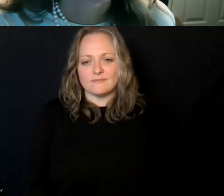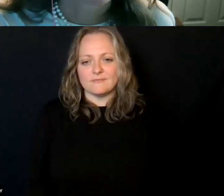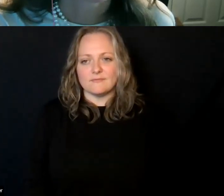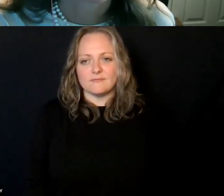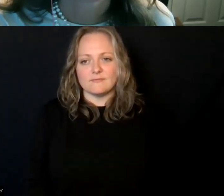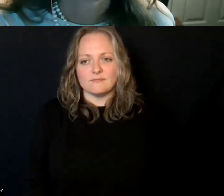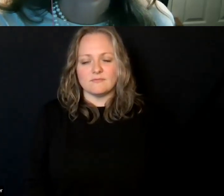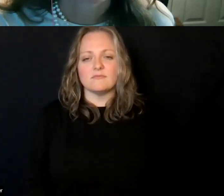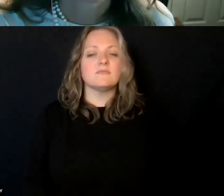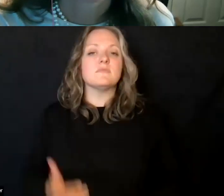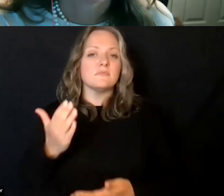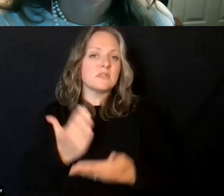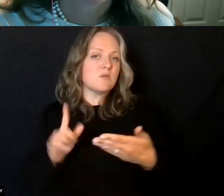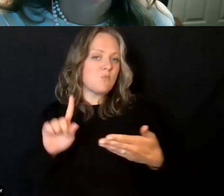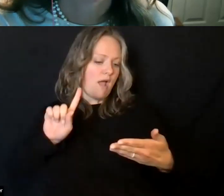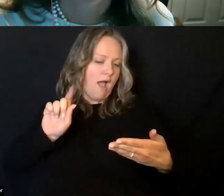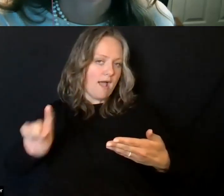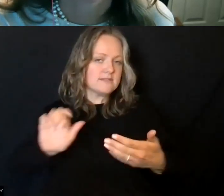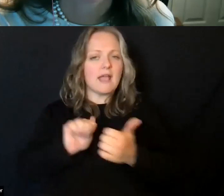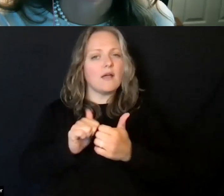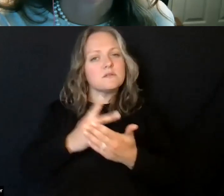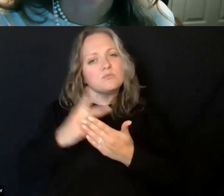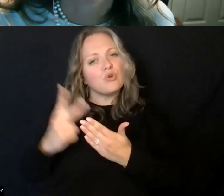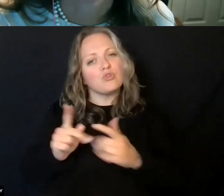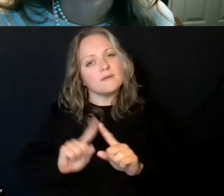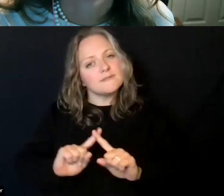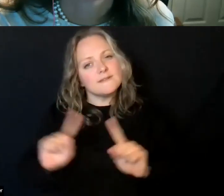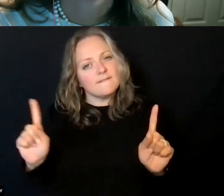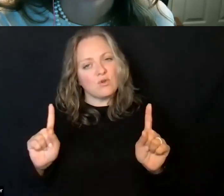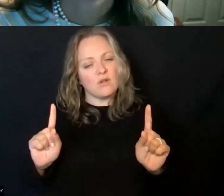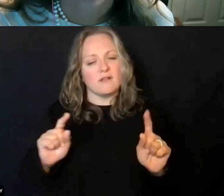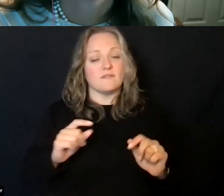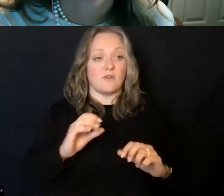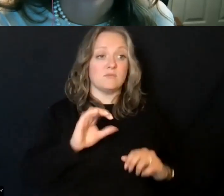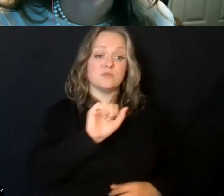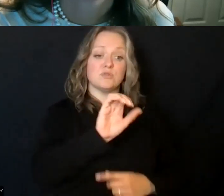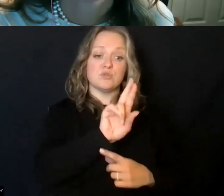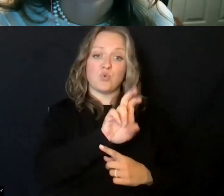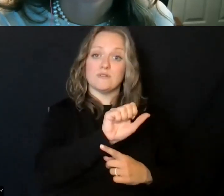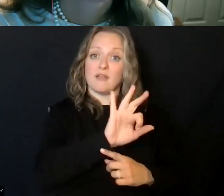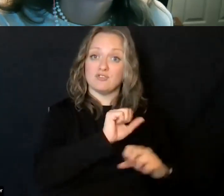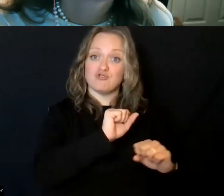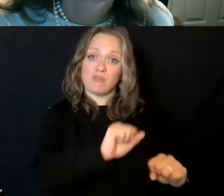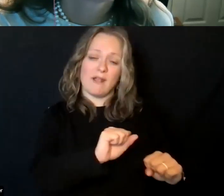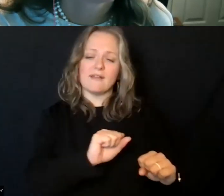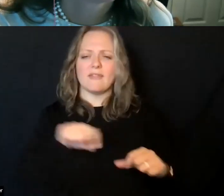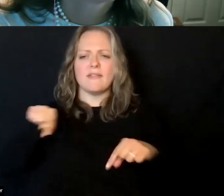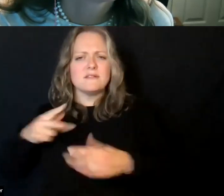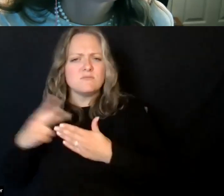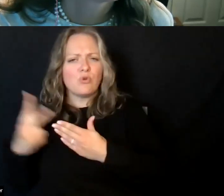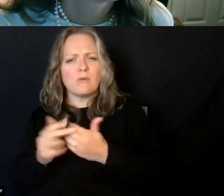And someone asked, how does this program differ from Sources of Strength? I can answer that, but do you want to,